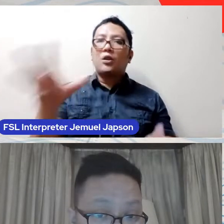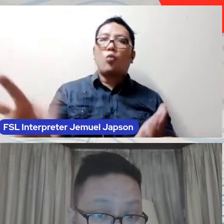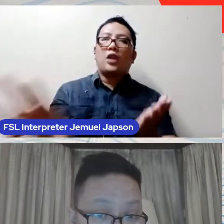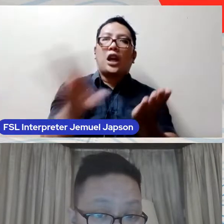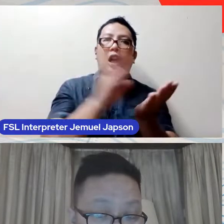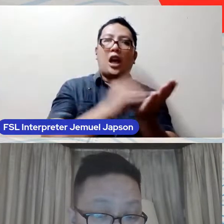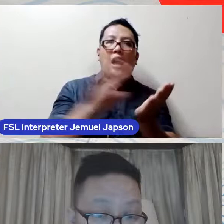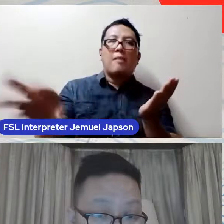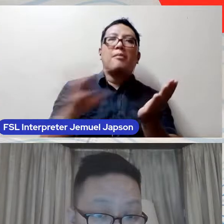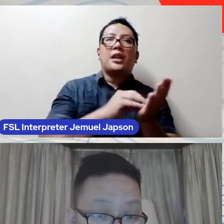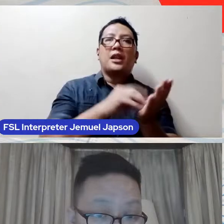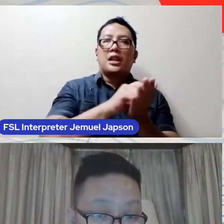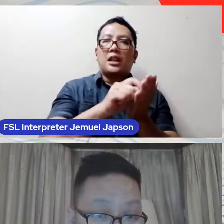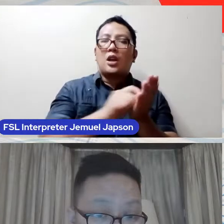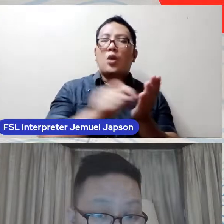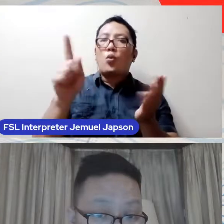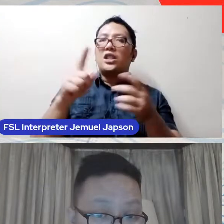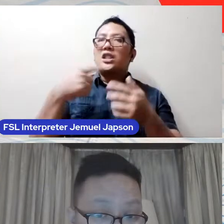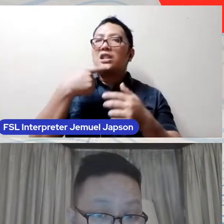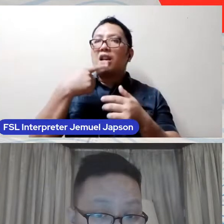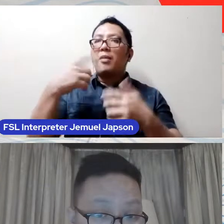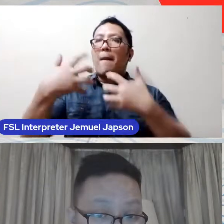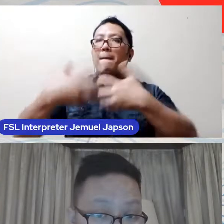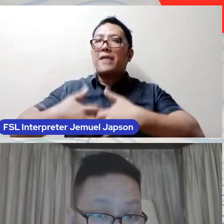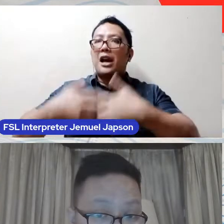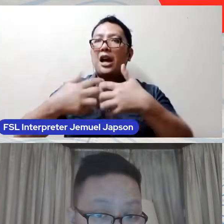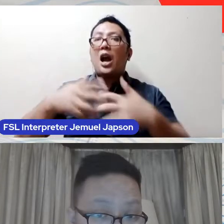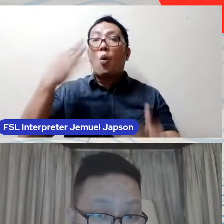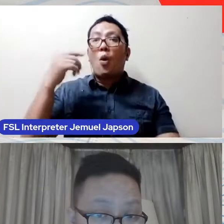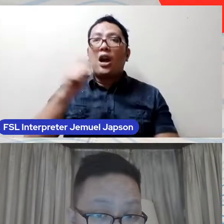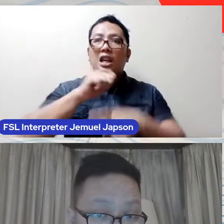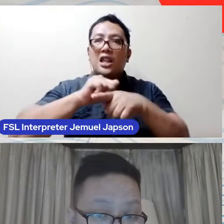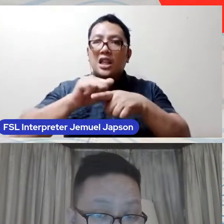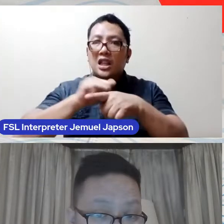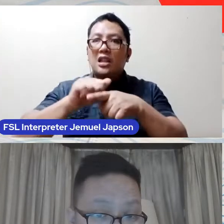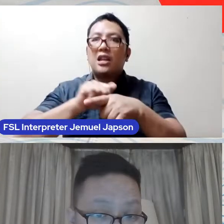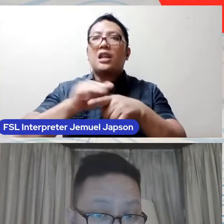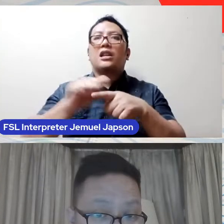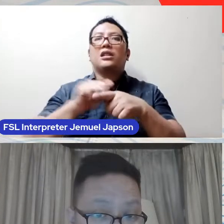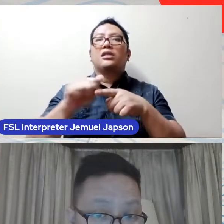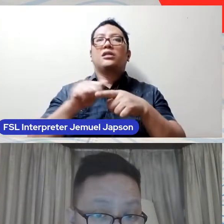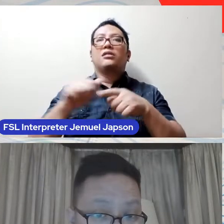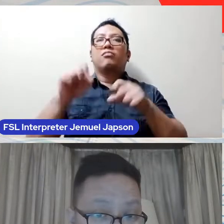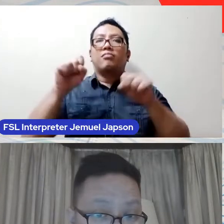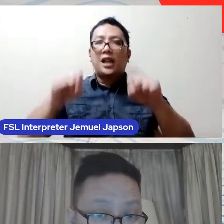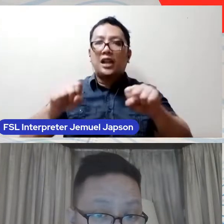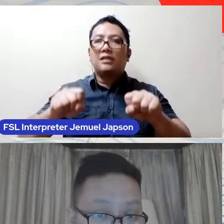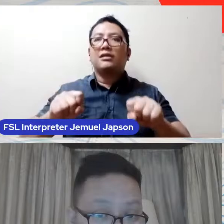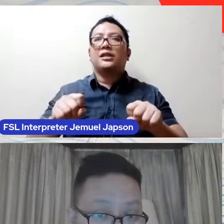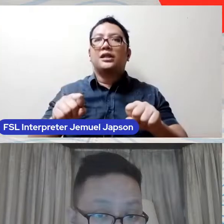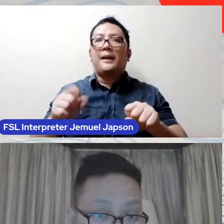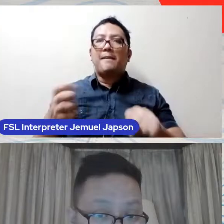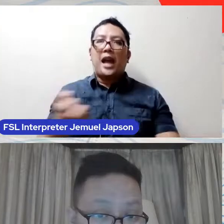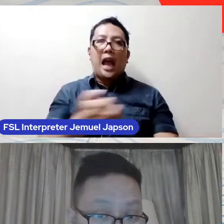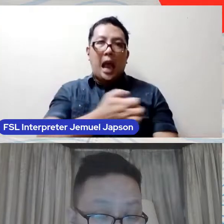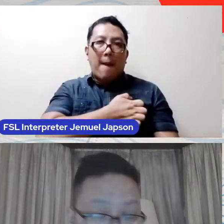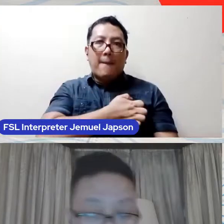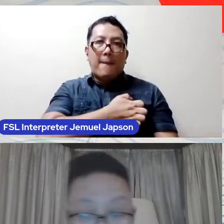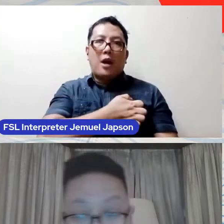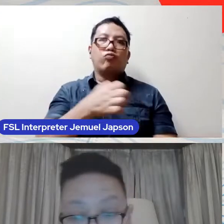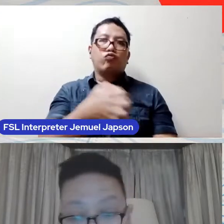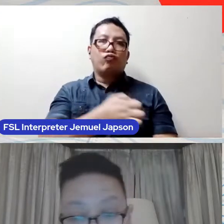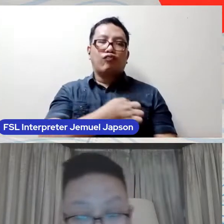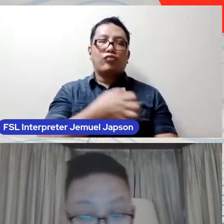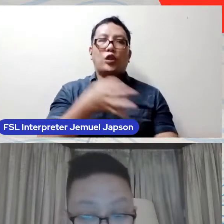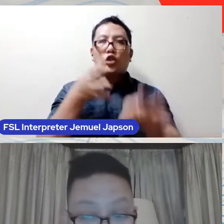ano yung sinabi ng makina. Kasi po, kaya kayo training to actually be able to be empowered and to interpret